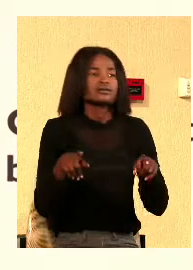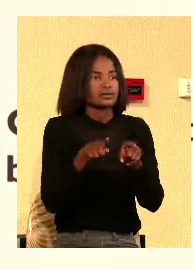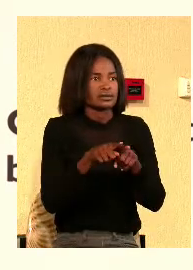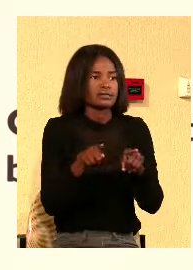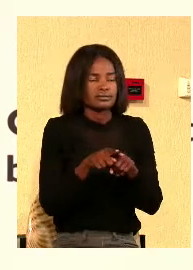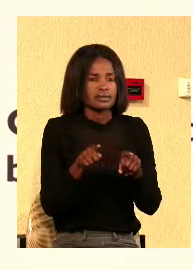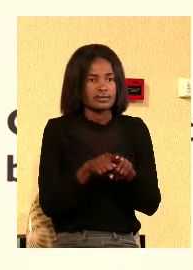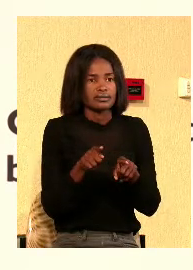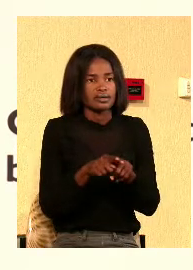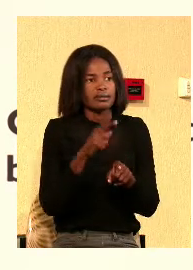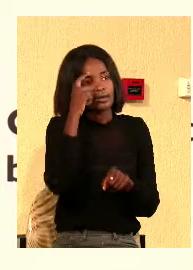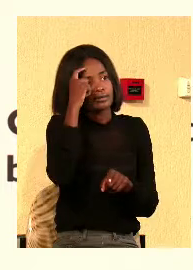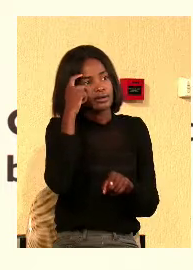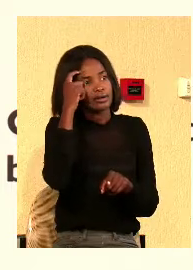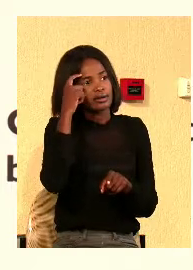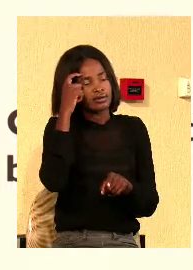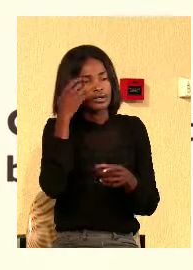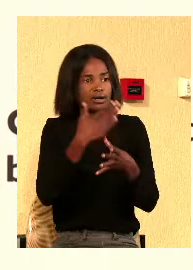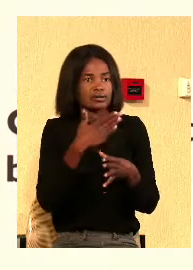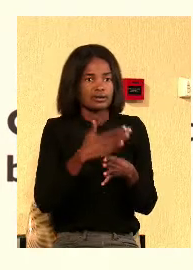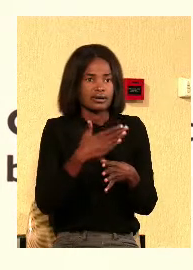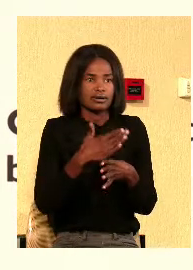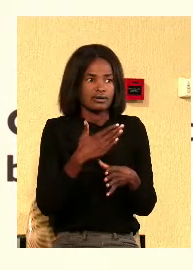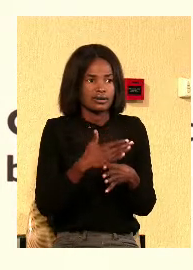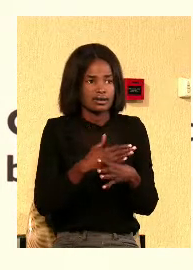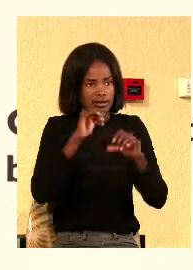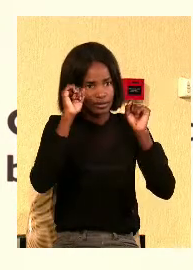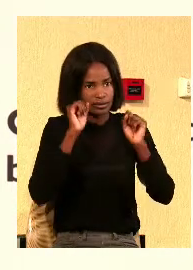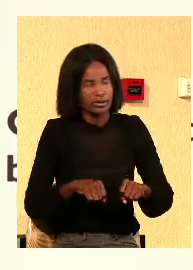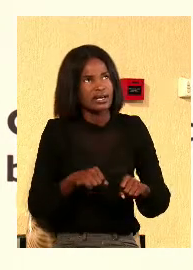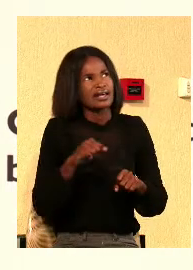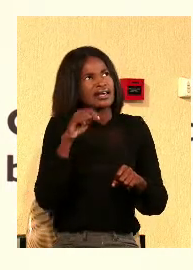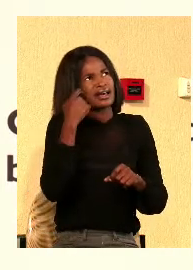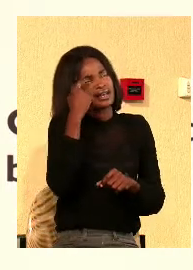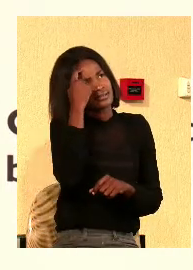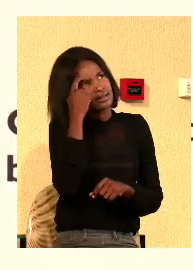are approaching it. We should be able to, our estimation is